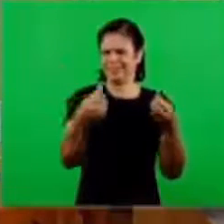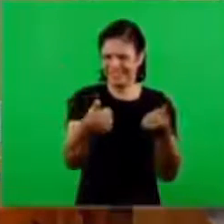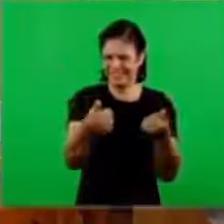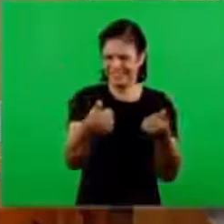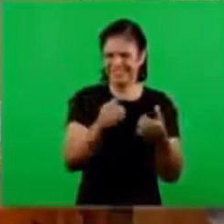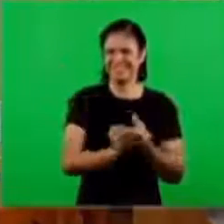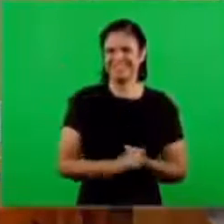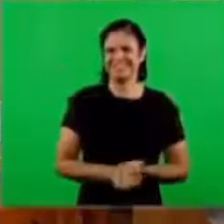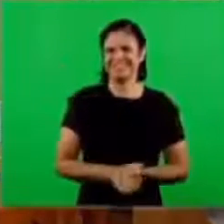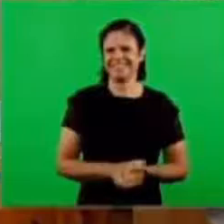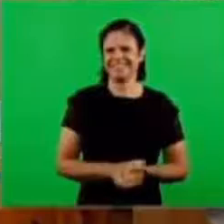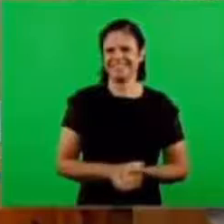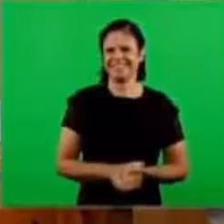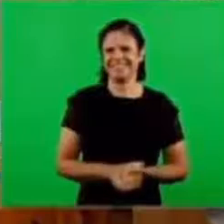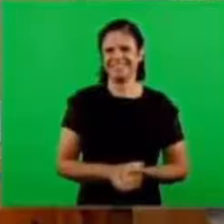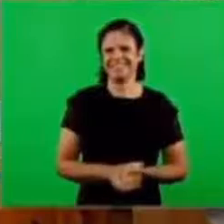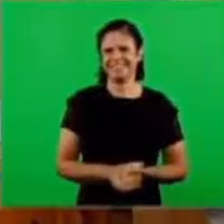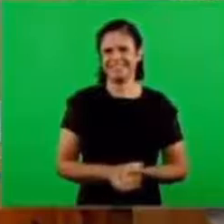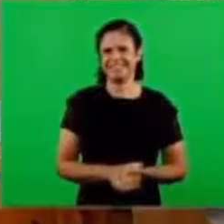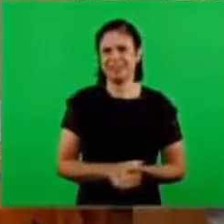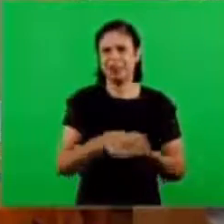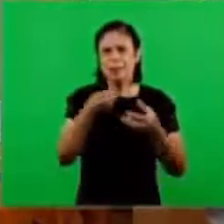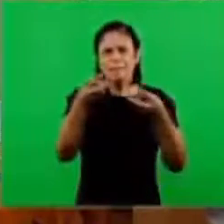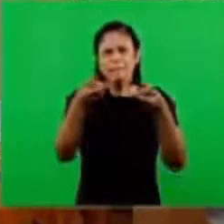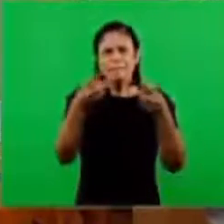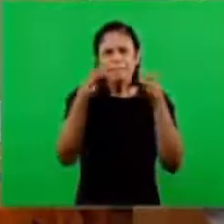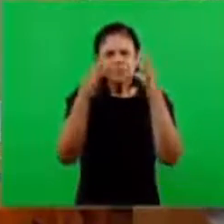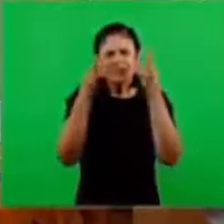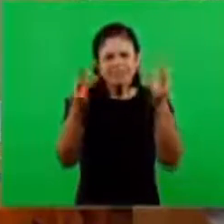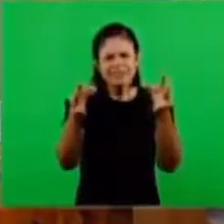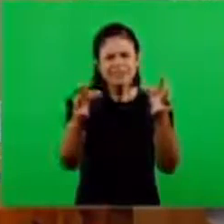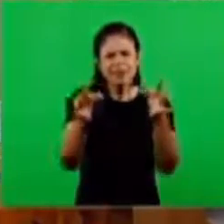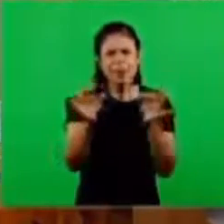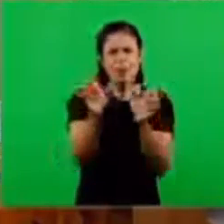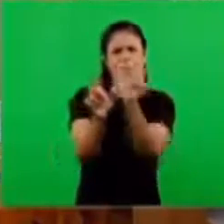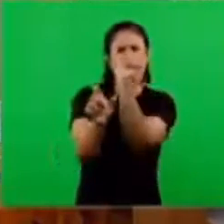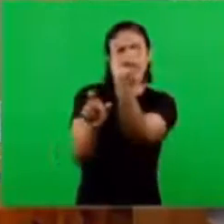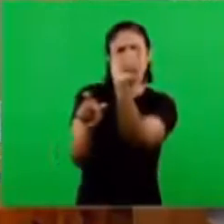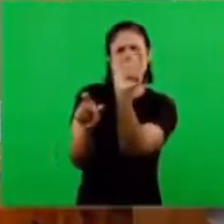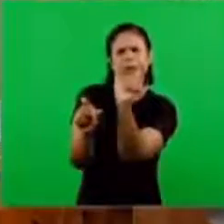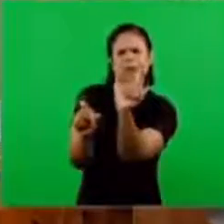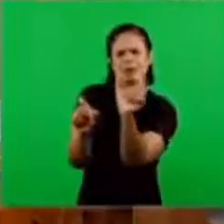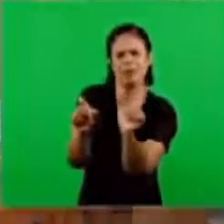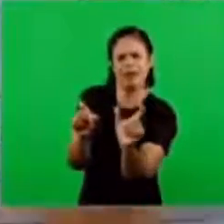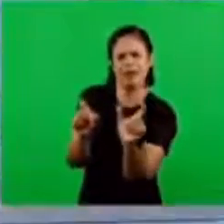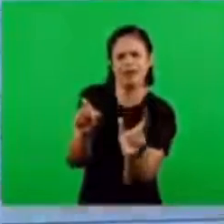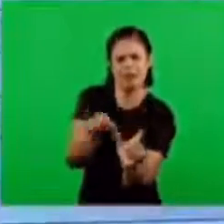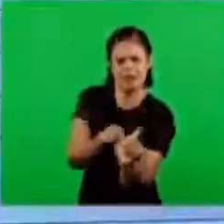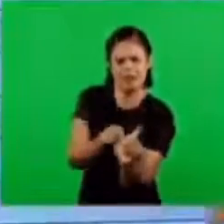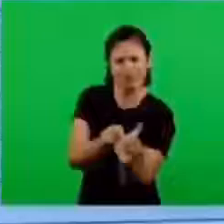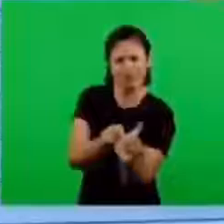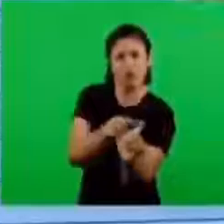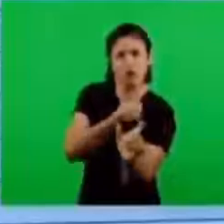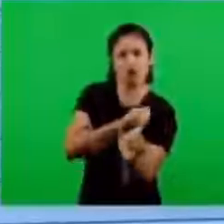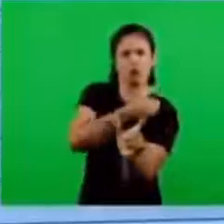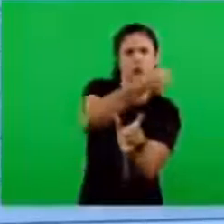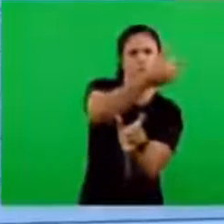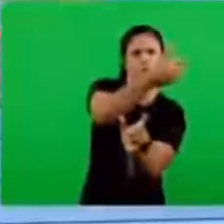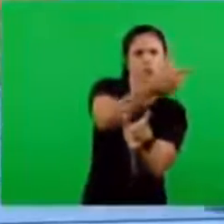case. So I'm only interested in what is most important. So physical